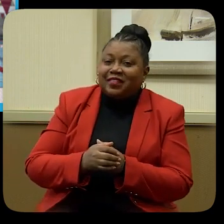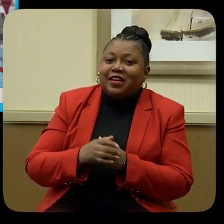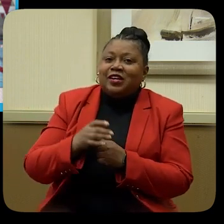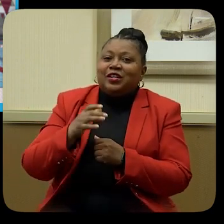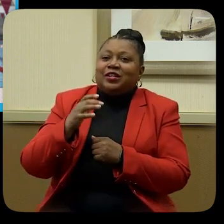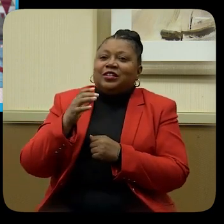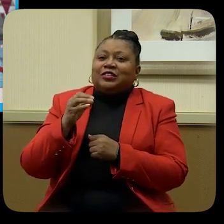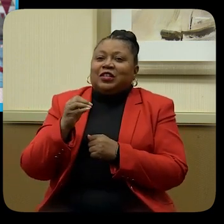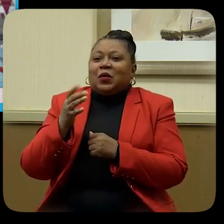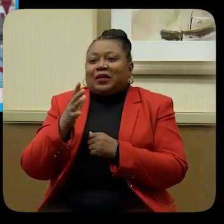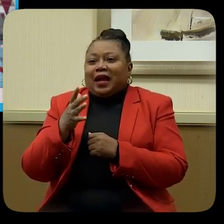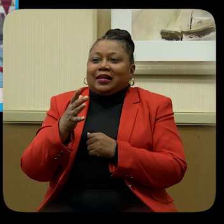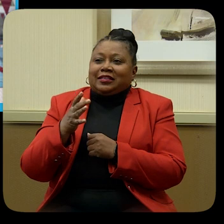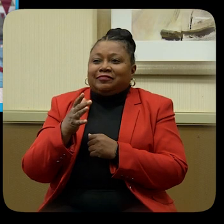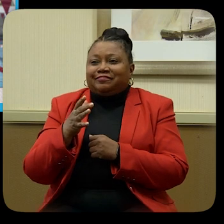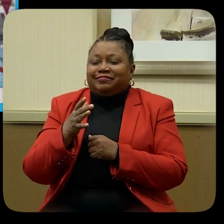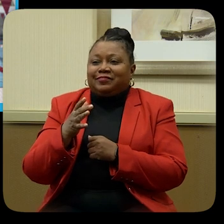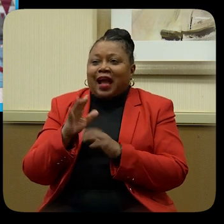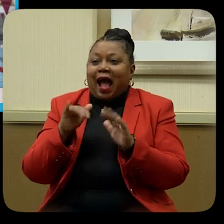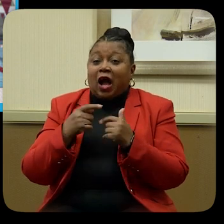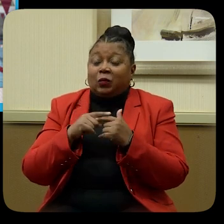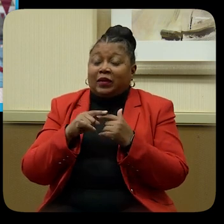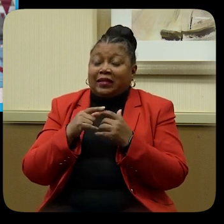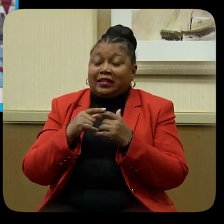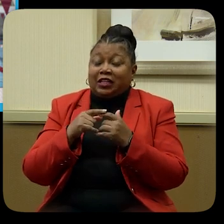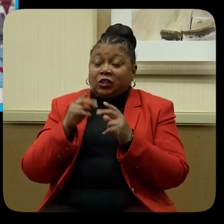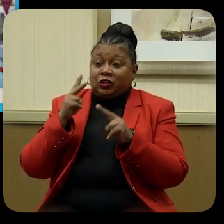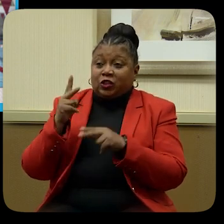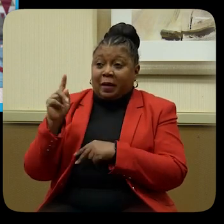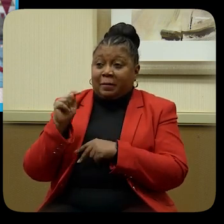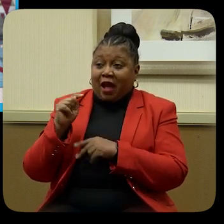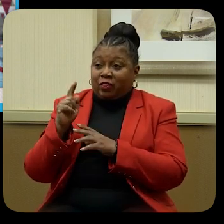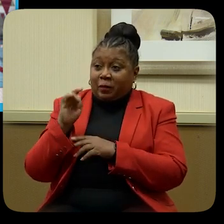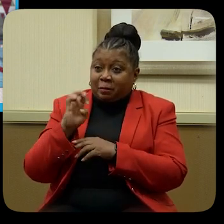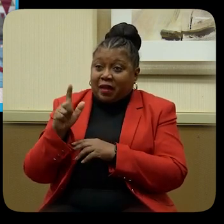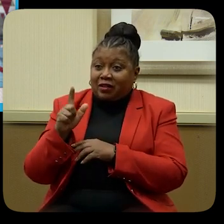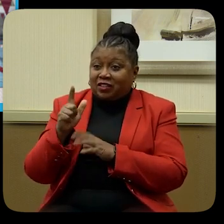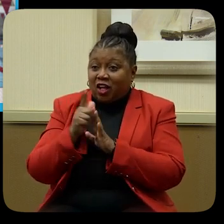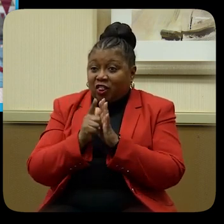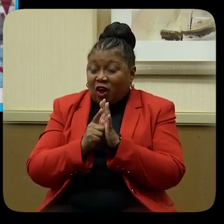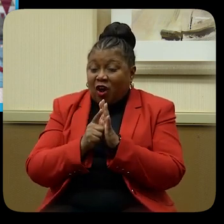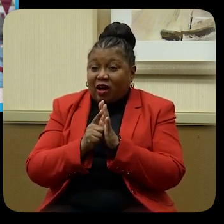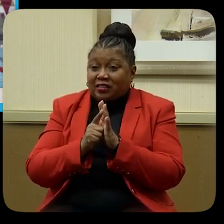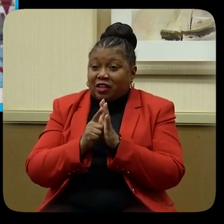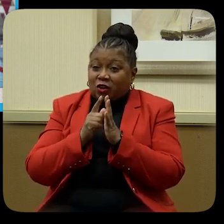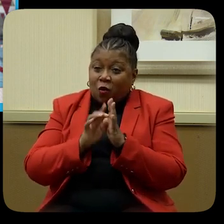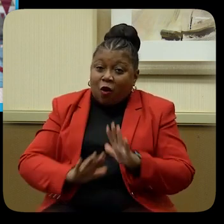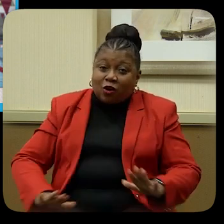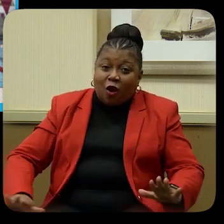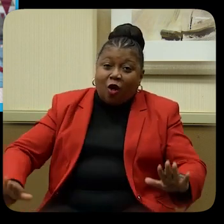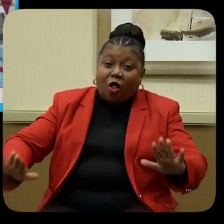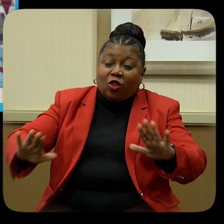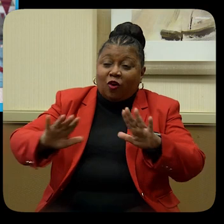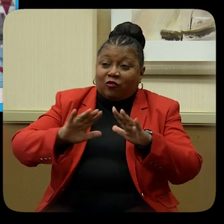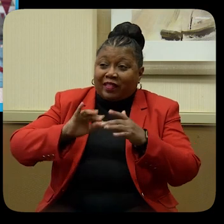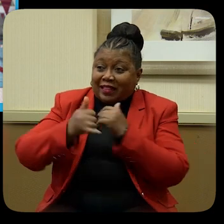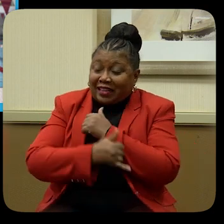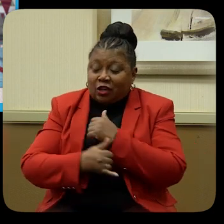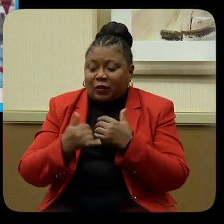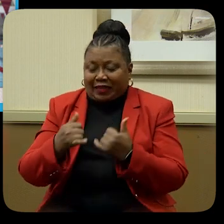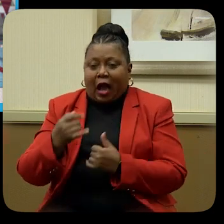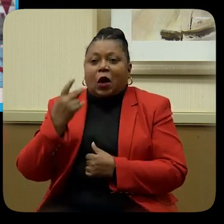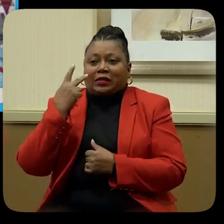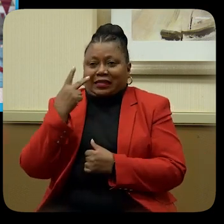So kind of the way that we saw bathroom bills and laws heading across the country, we're